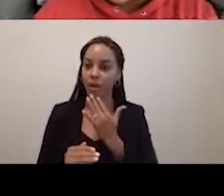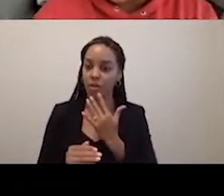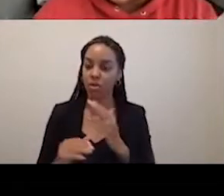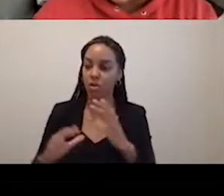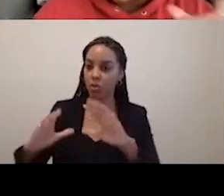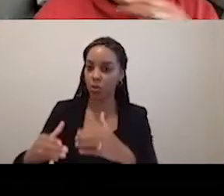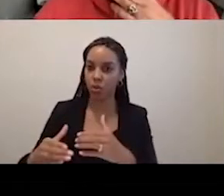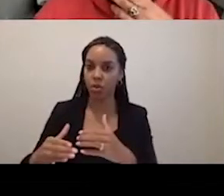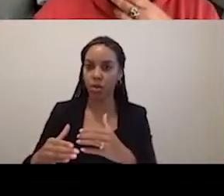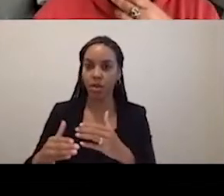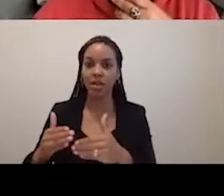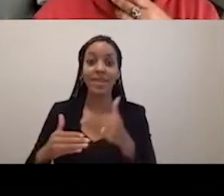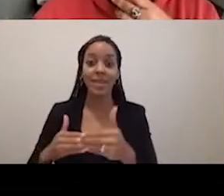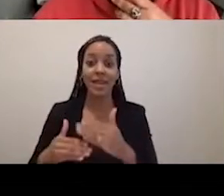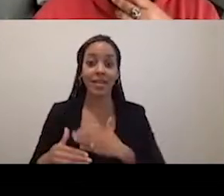Change the slide, please.